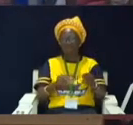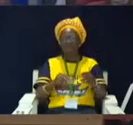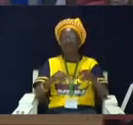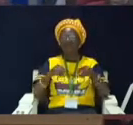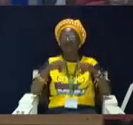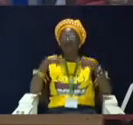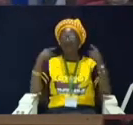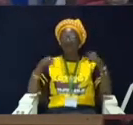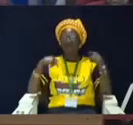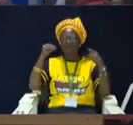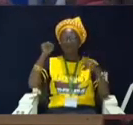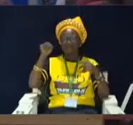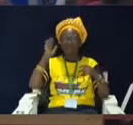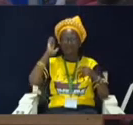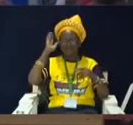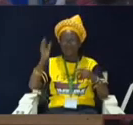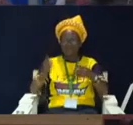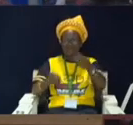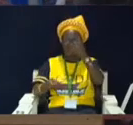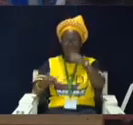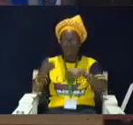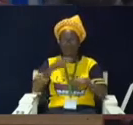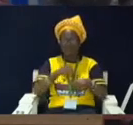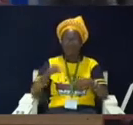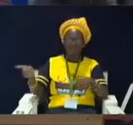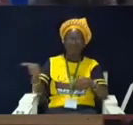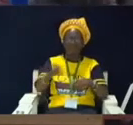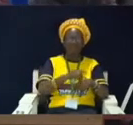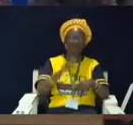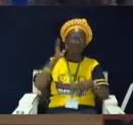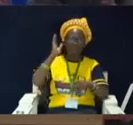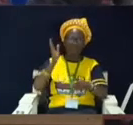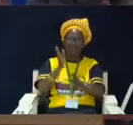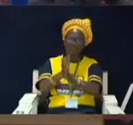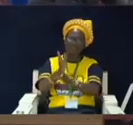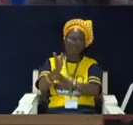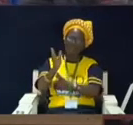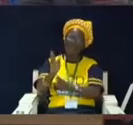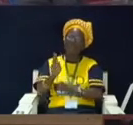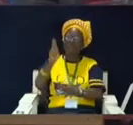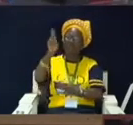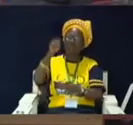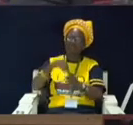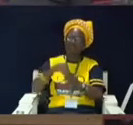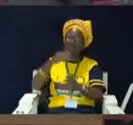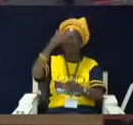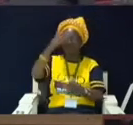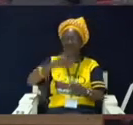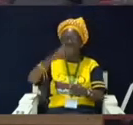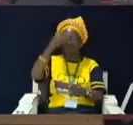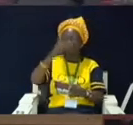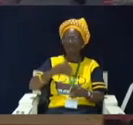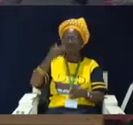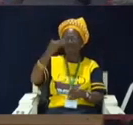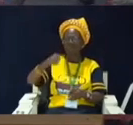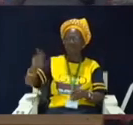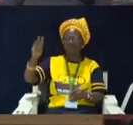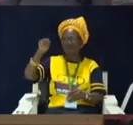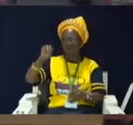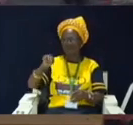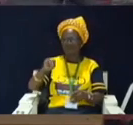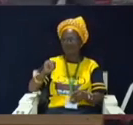nearest one and you get anointed. And then we'll begin